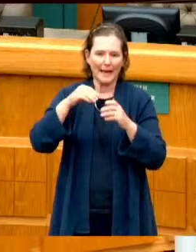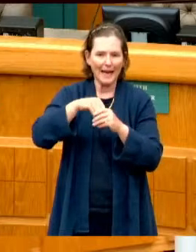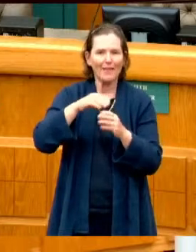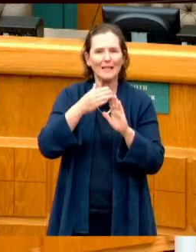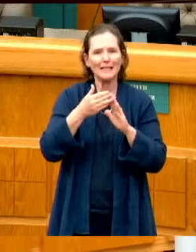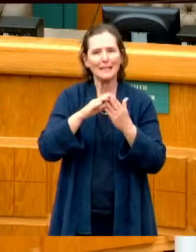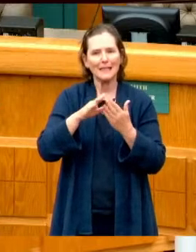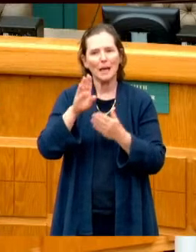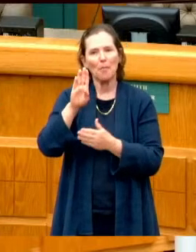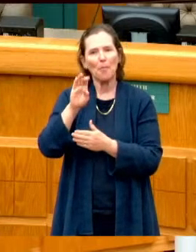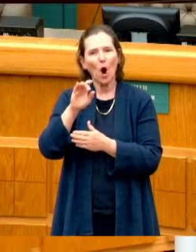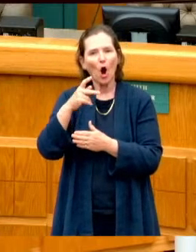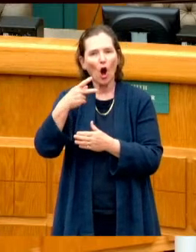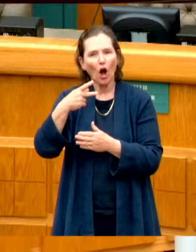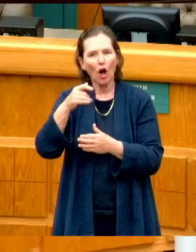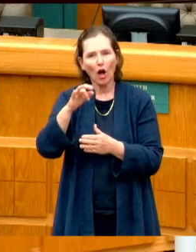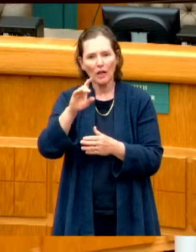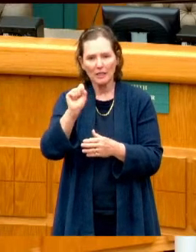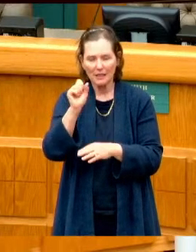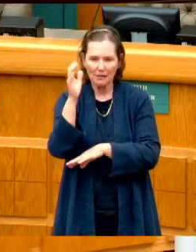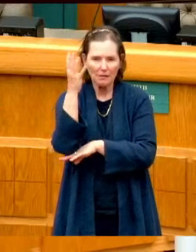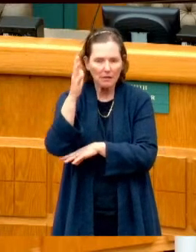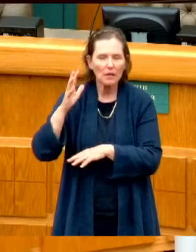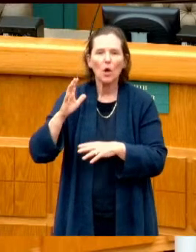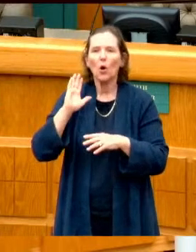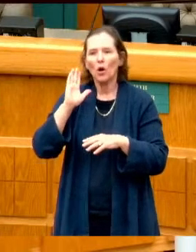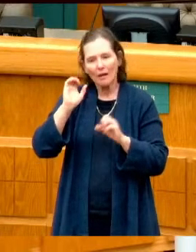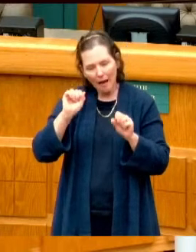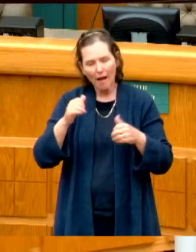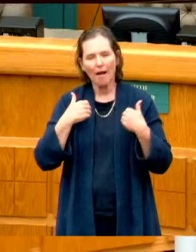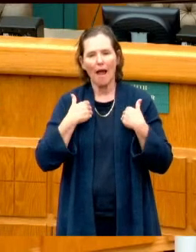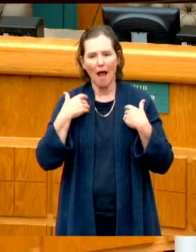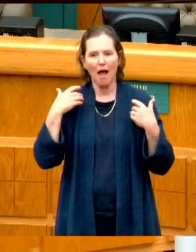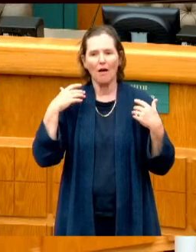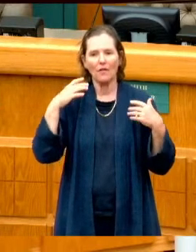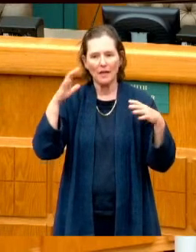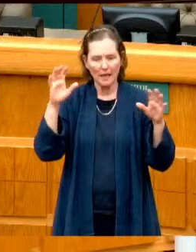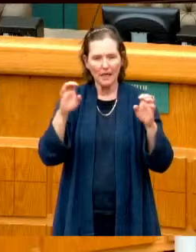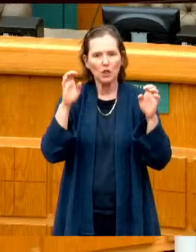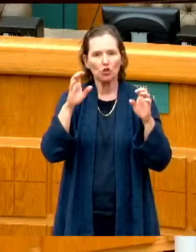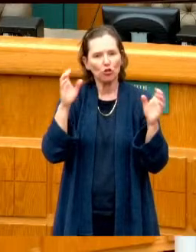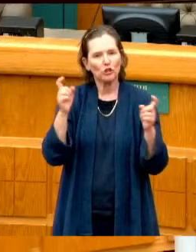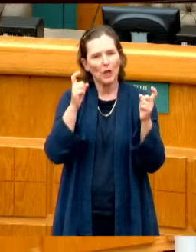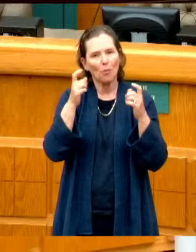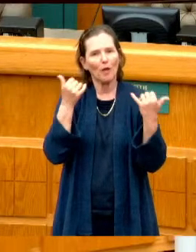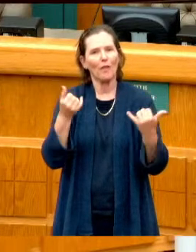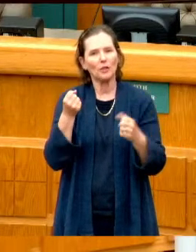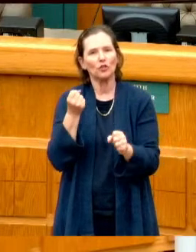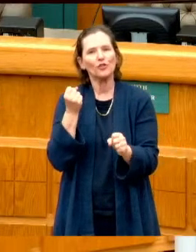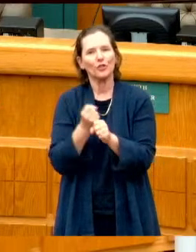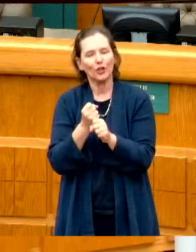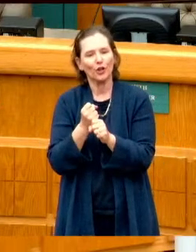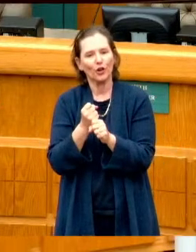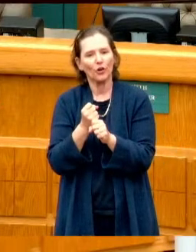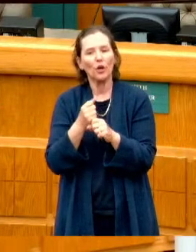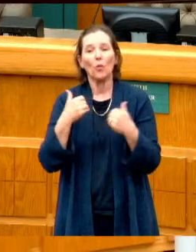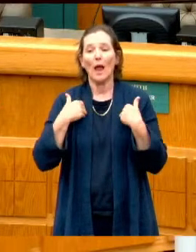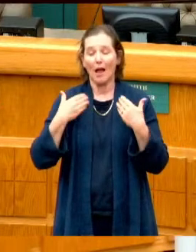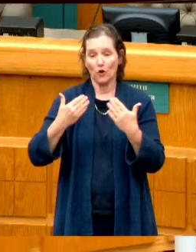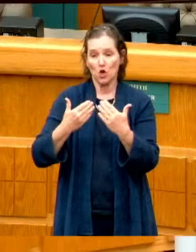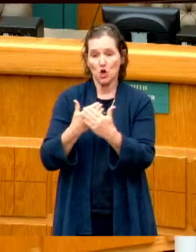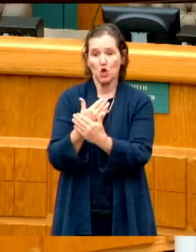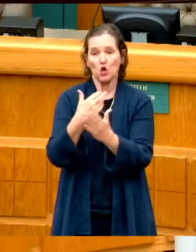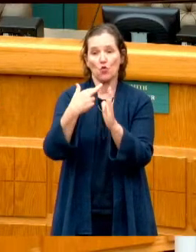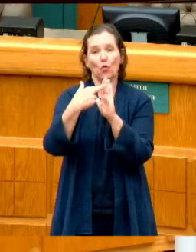Easter holiday camping will resume at Labonte Park with the new COVID protocols to protect visitors. Online reservations